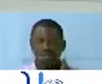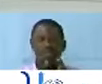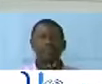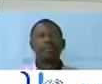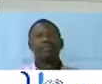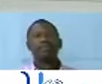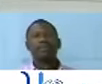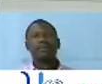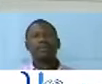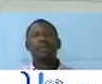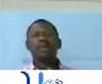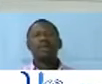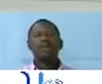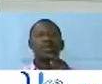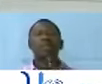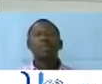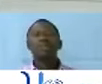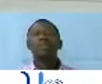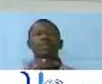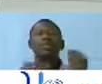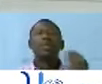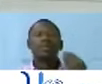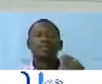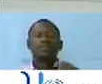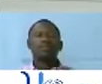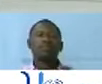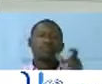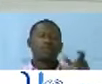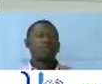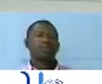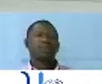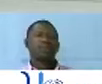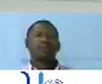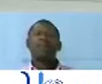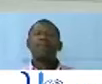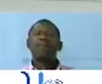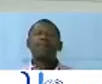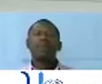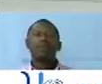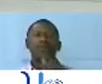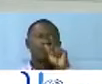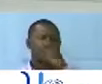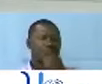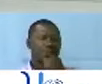tuma murder lu jëm ci wali ray following the death of a